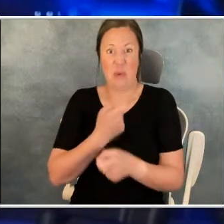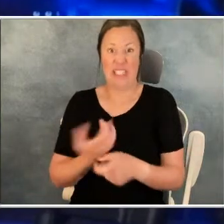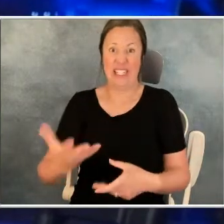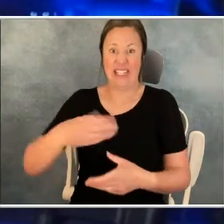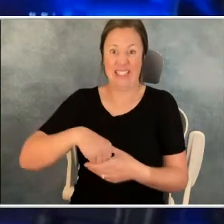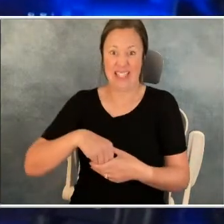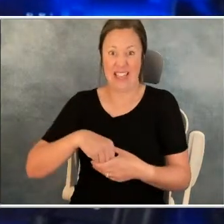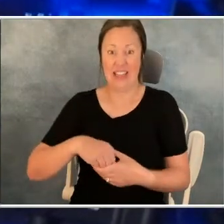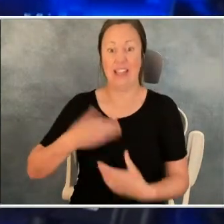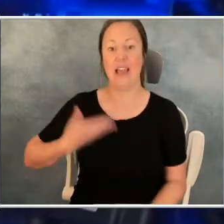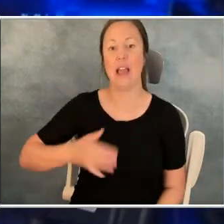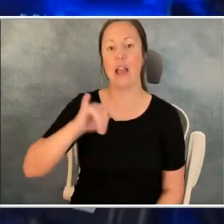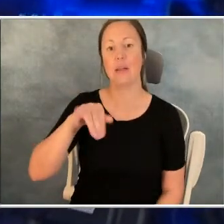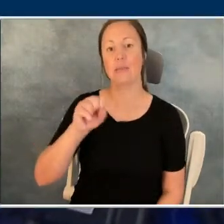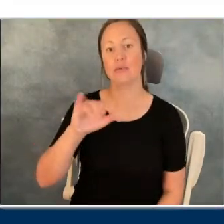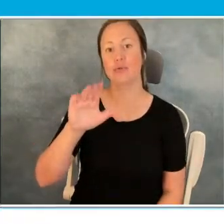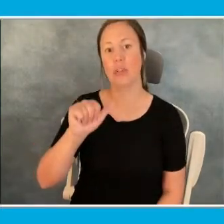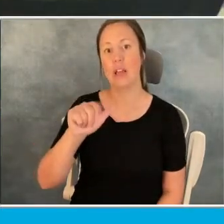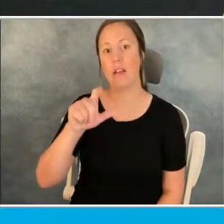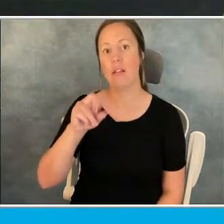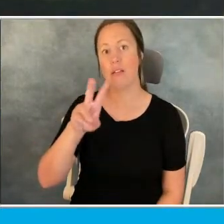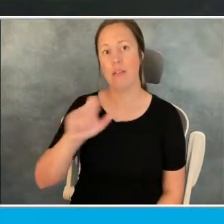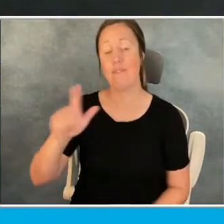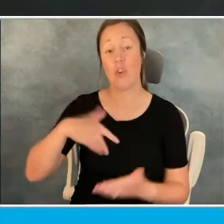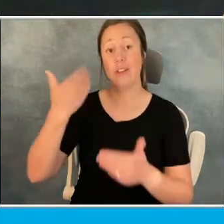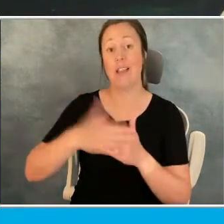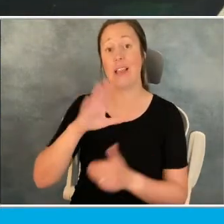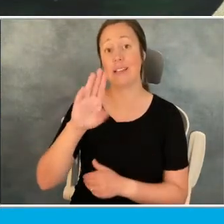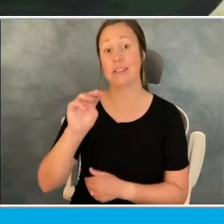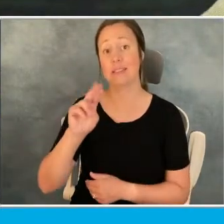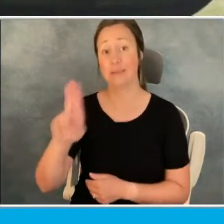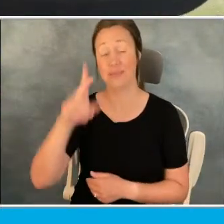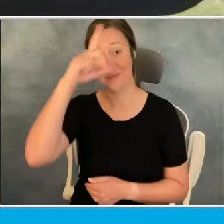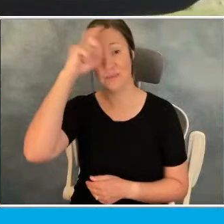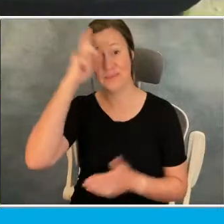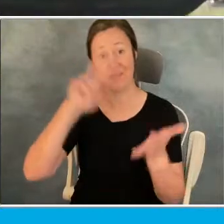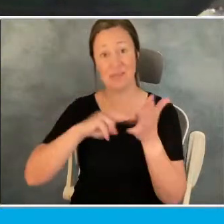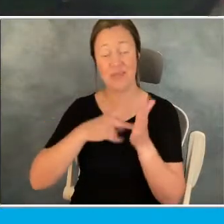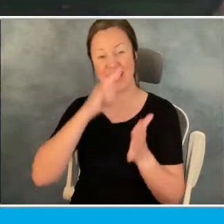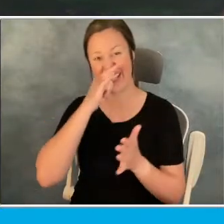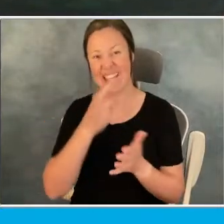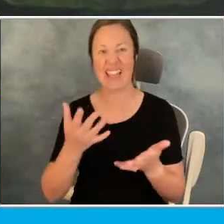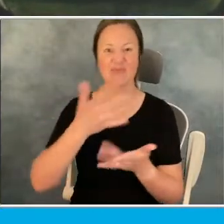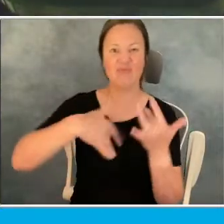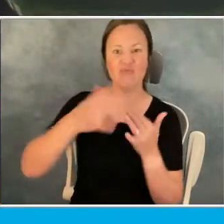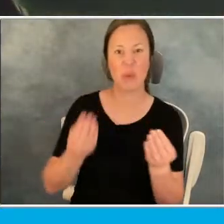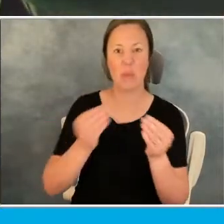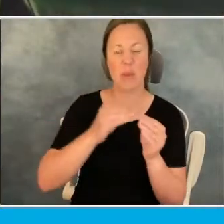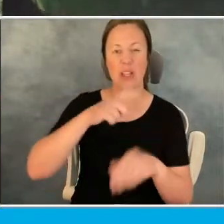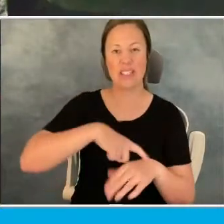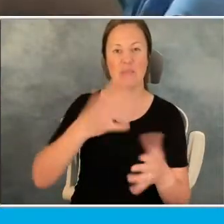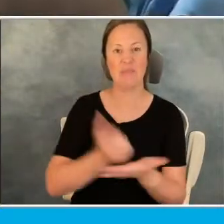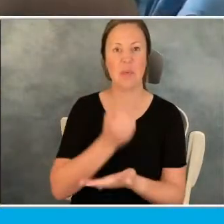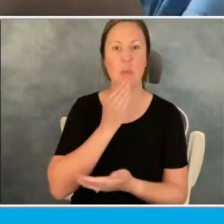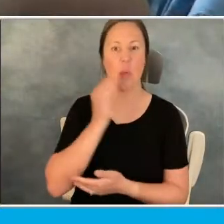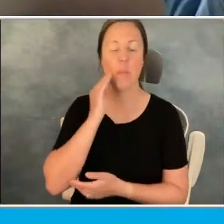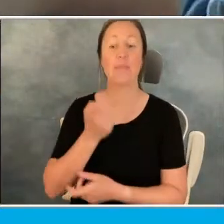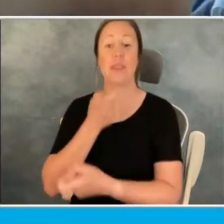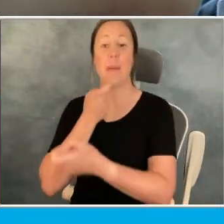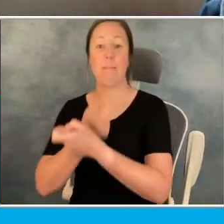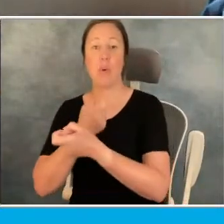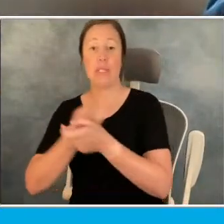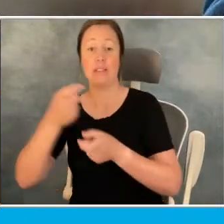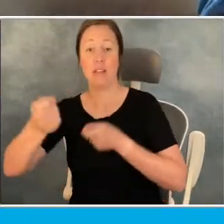Jessica Lovell on the next Morning Medical Update. Summer means kids spend more time at home. Poison control experts teach the hidden